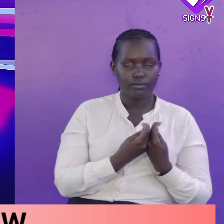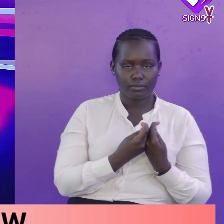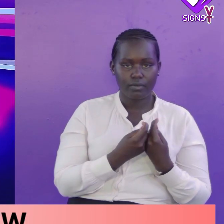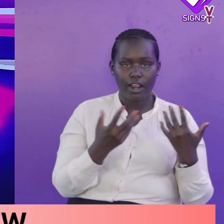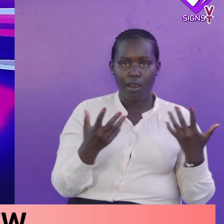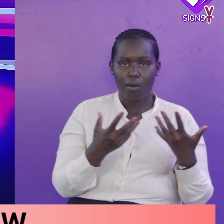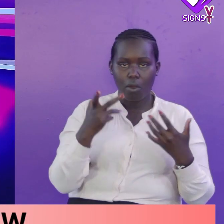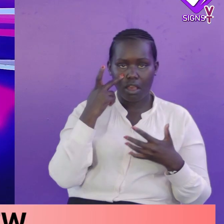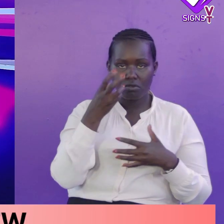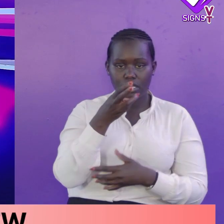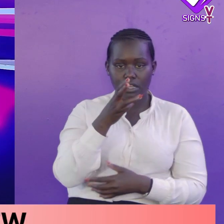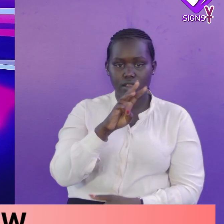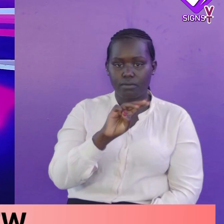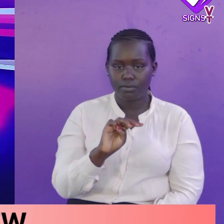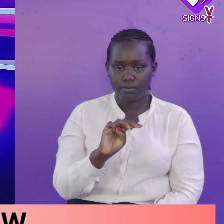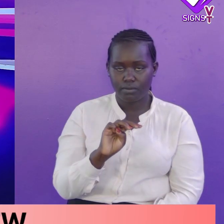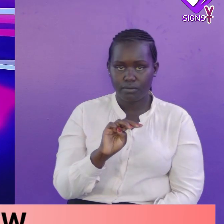Where do you see them